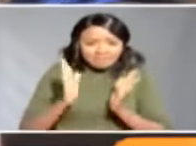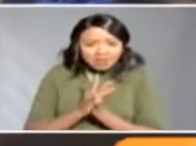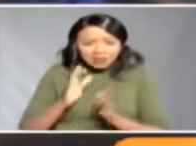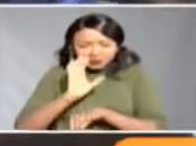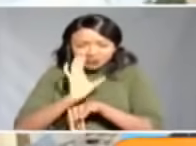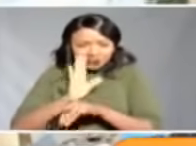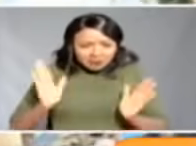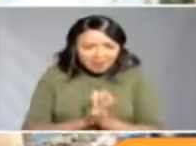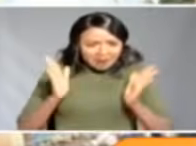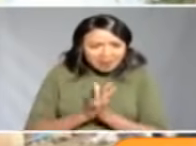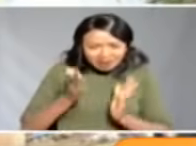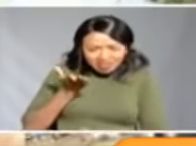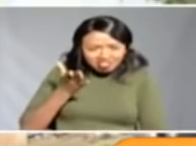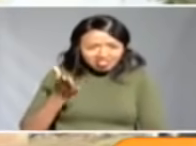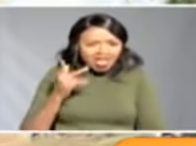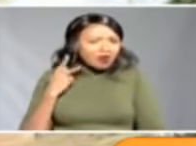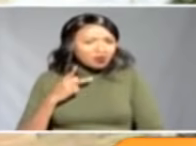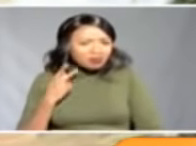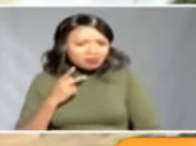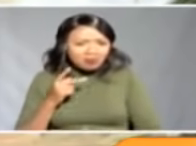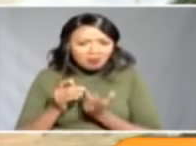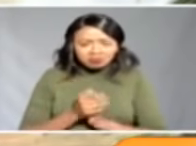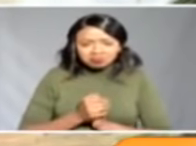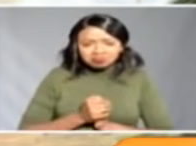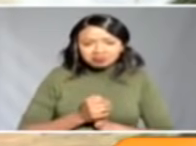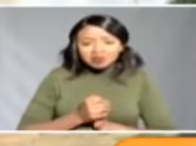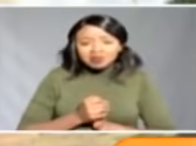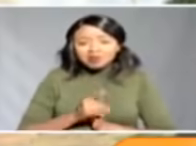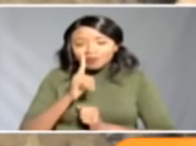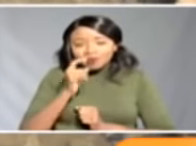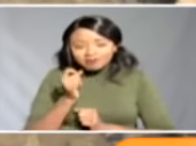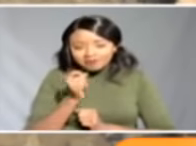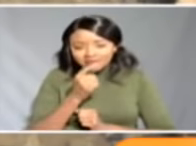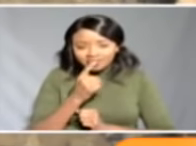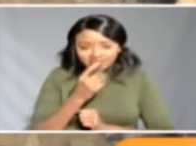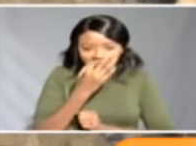Korogosho slums, on one Friday in the month of February